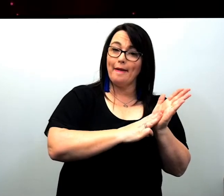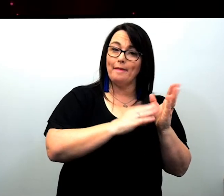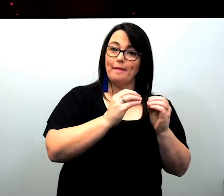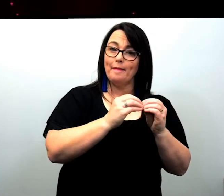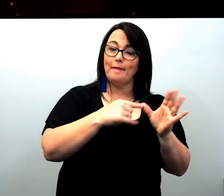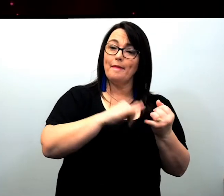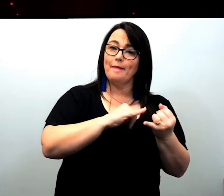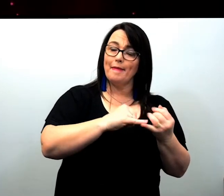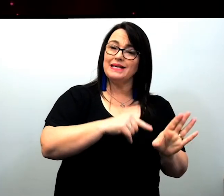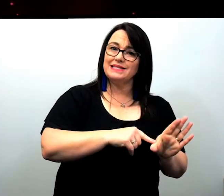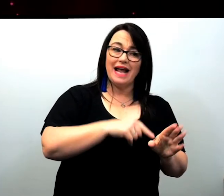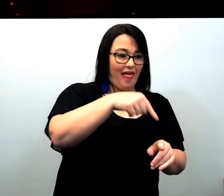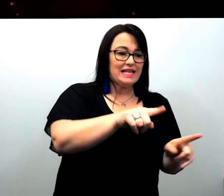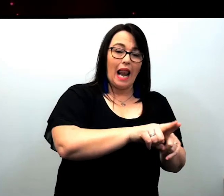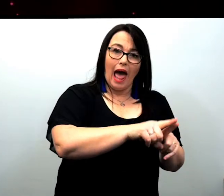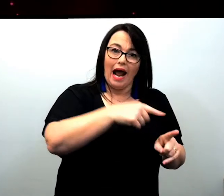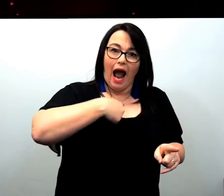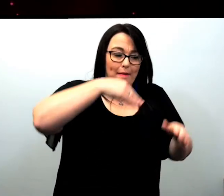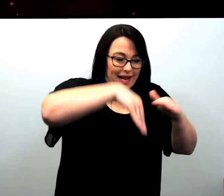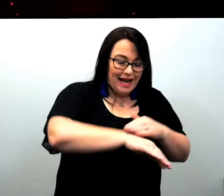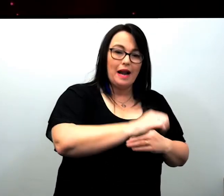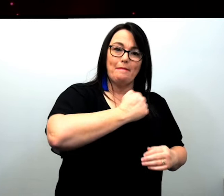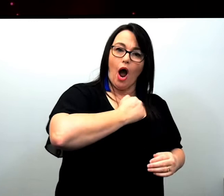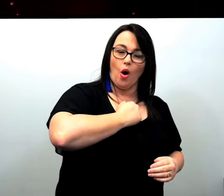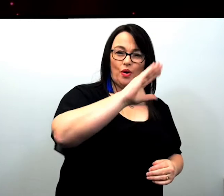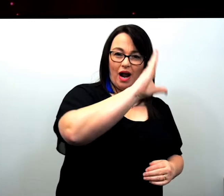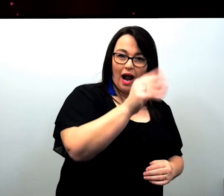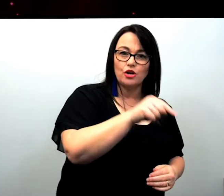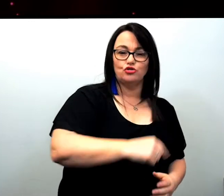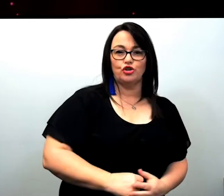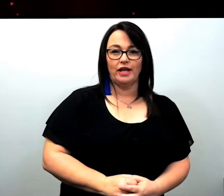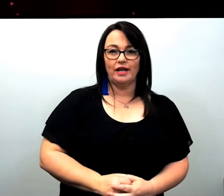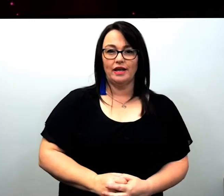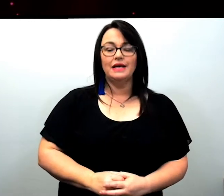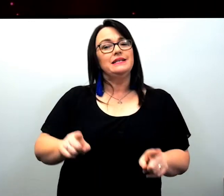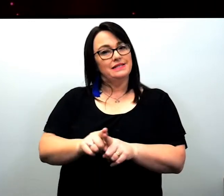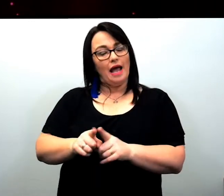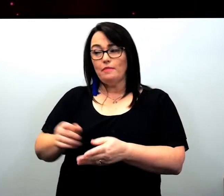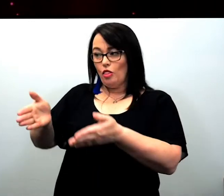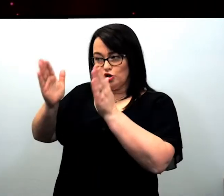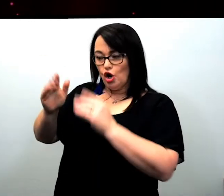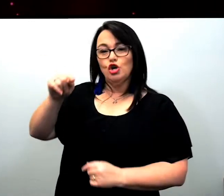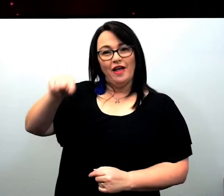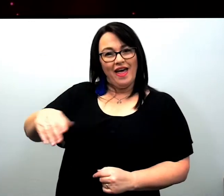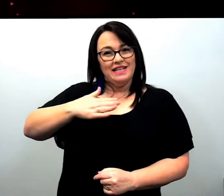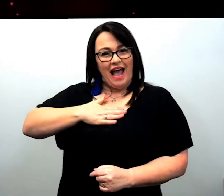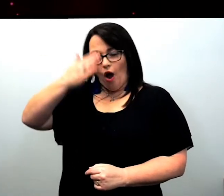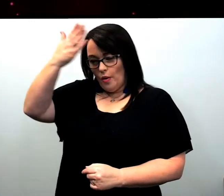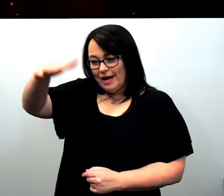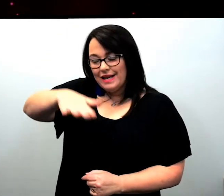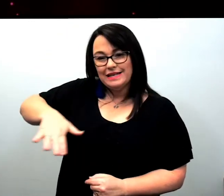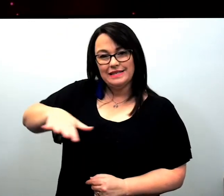into your vicinity, you are the church. The church isn't a building. The church it's the people of God coming together